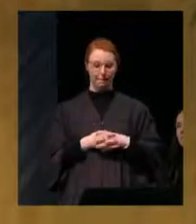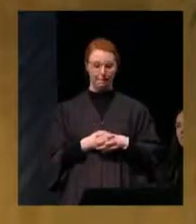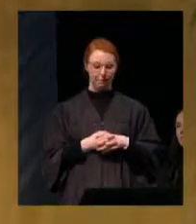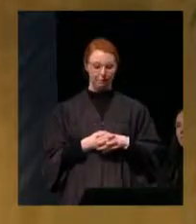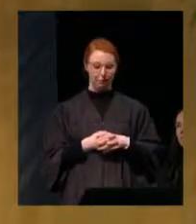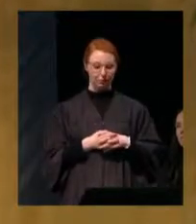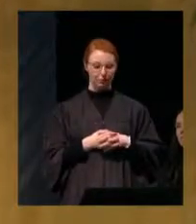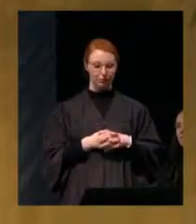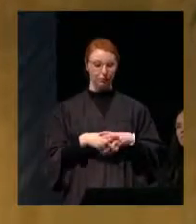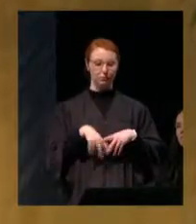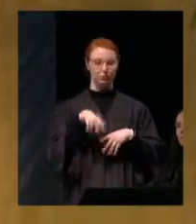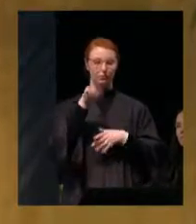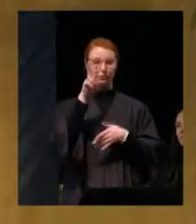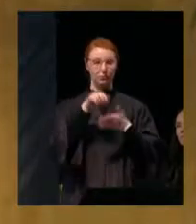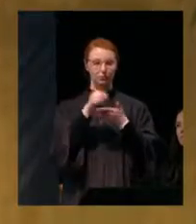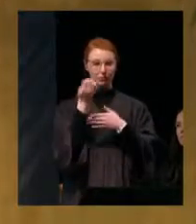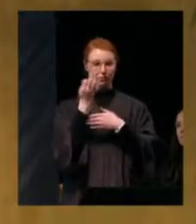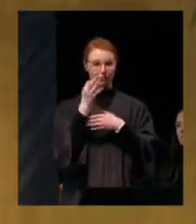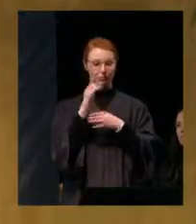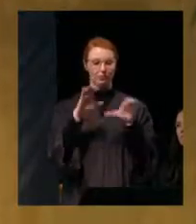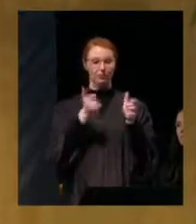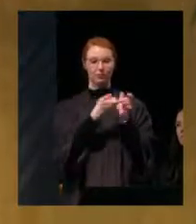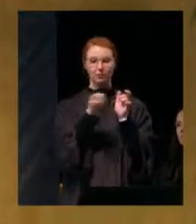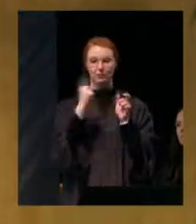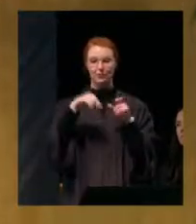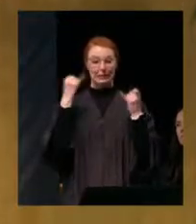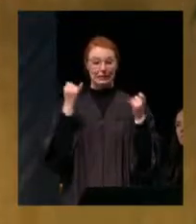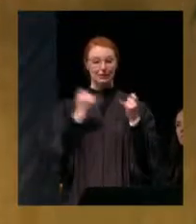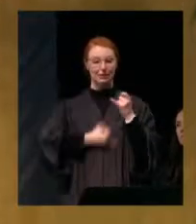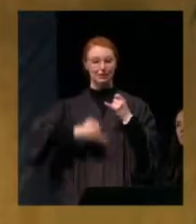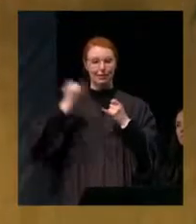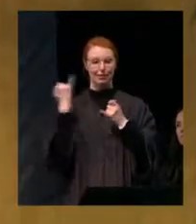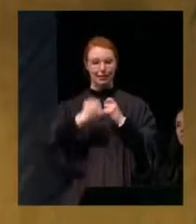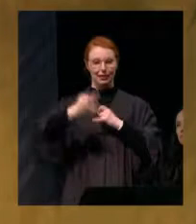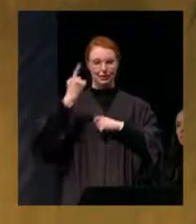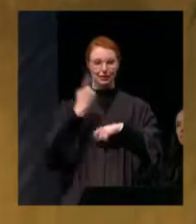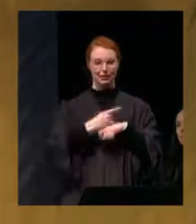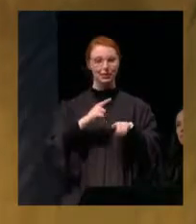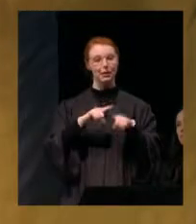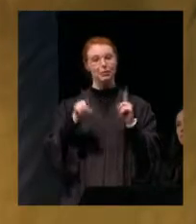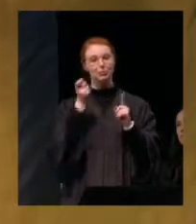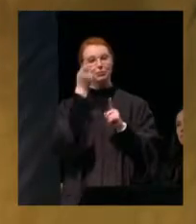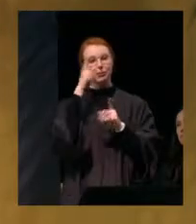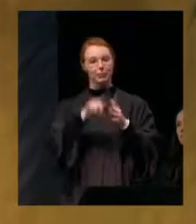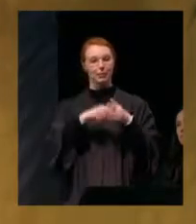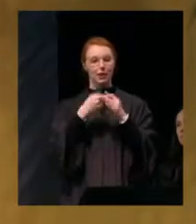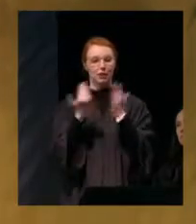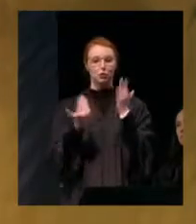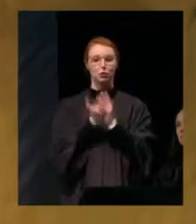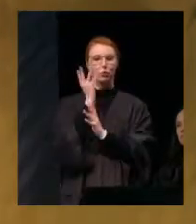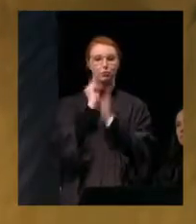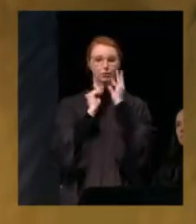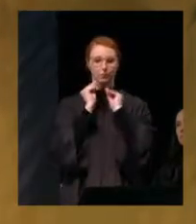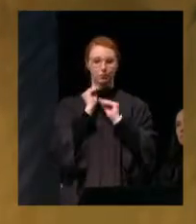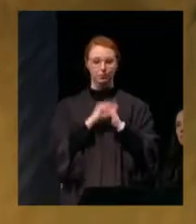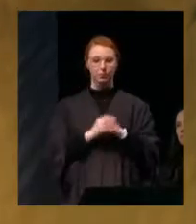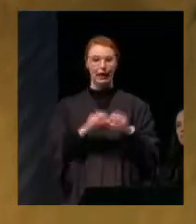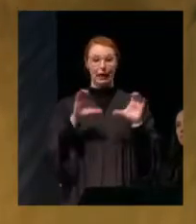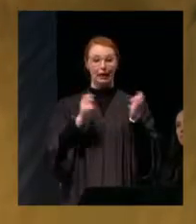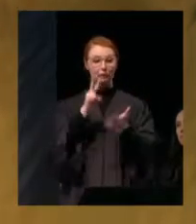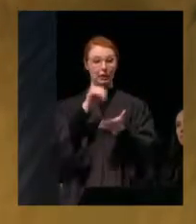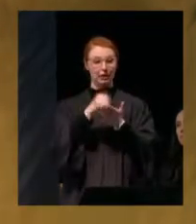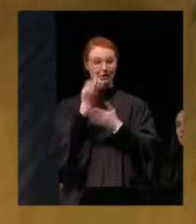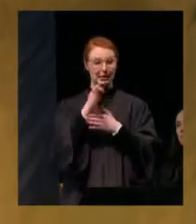Class of 2019, today marks the end of this chapter, but most importantly, a beginning of a new journey. Class of